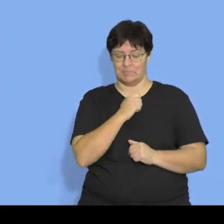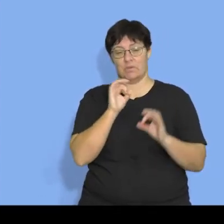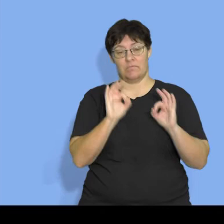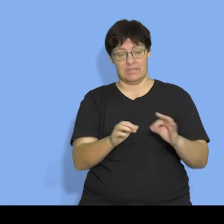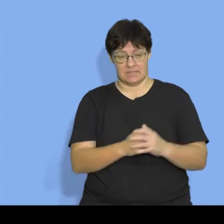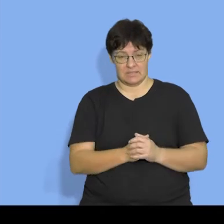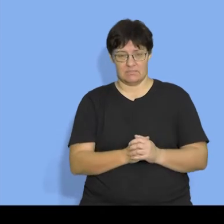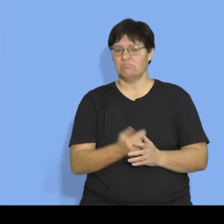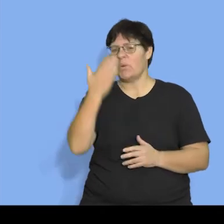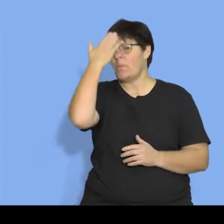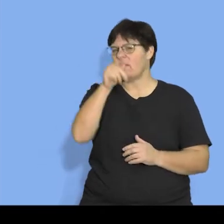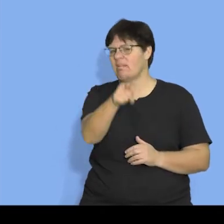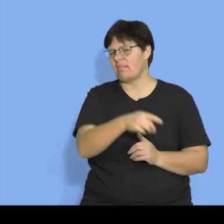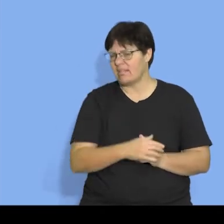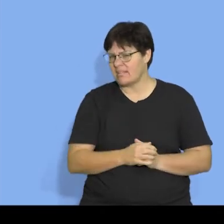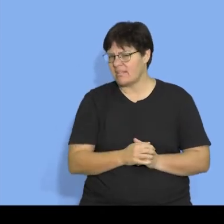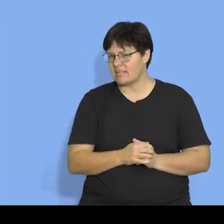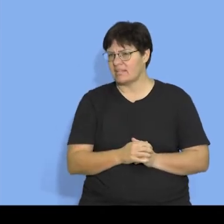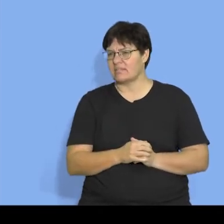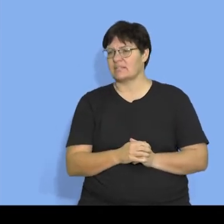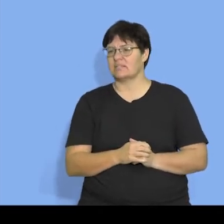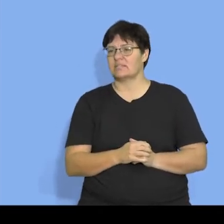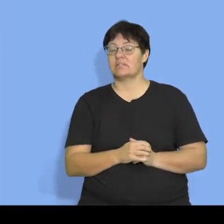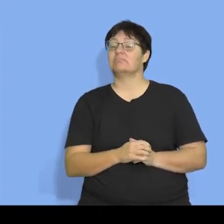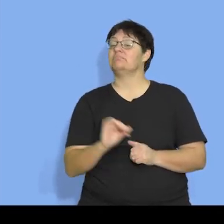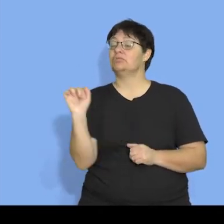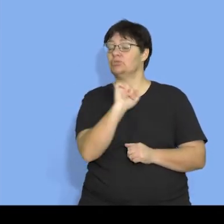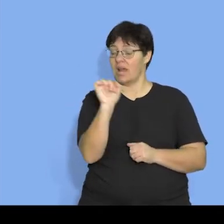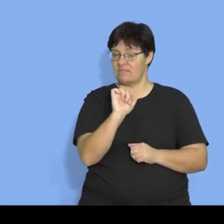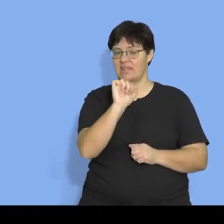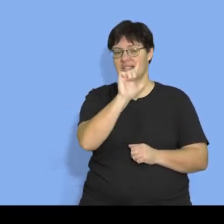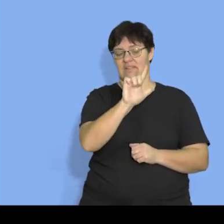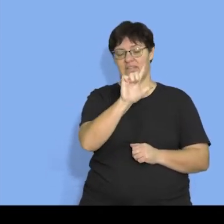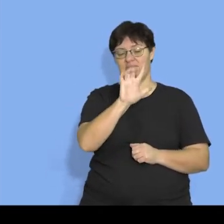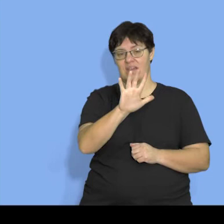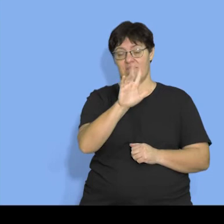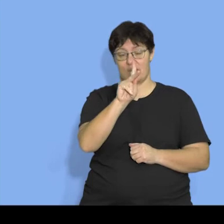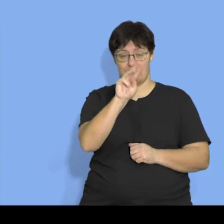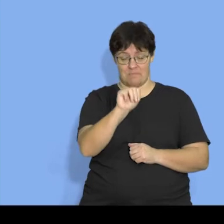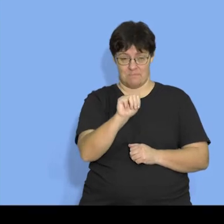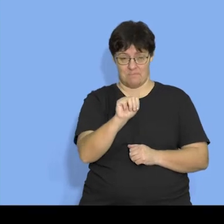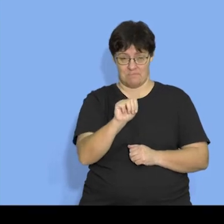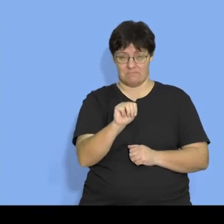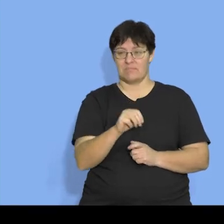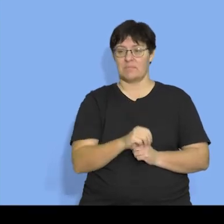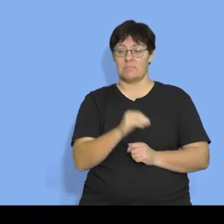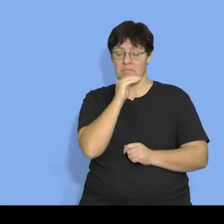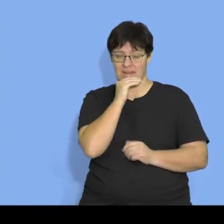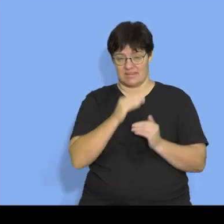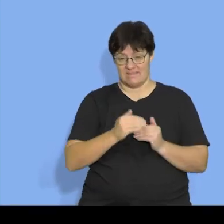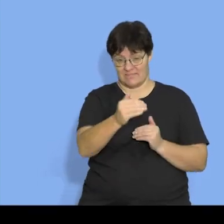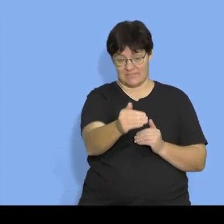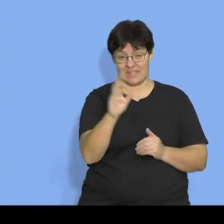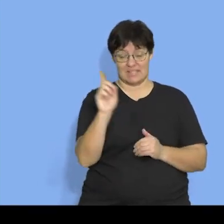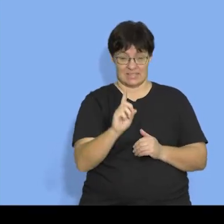Right, what do we know? Drives 75 kilometers, distance 75.